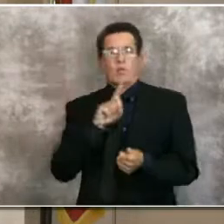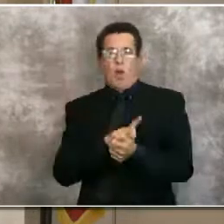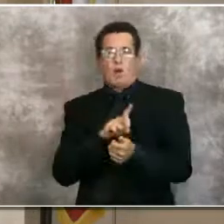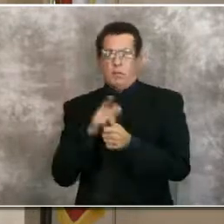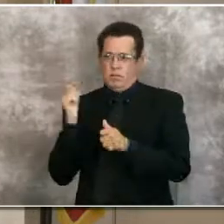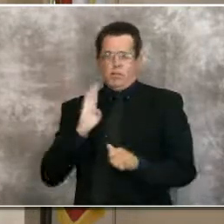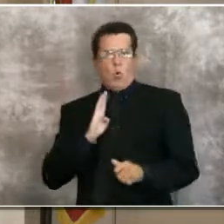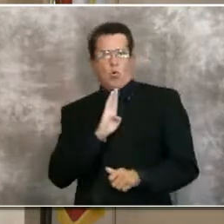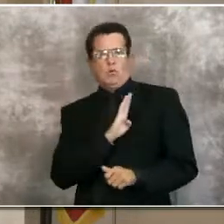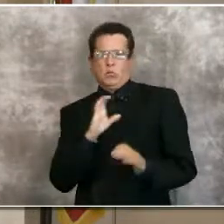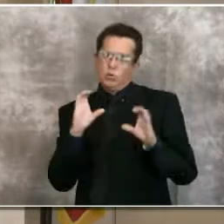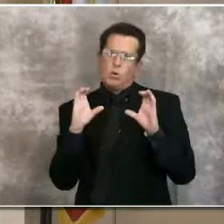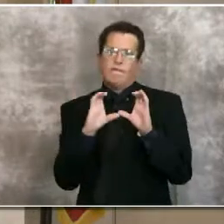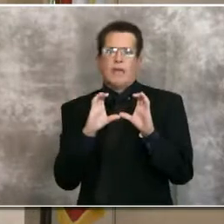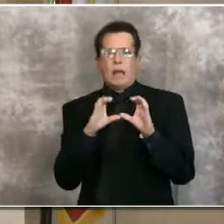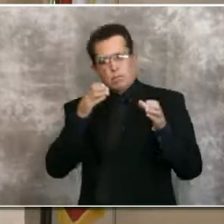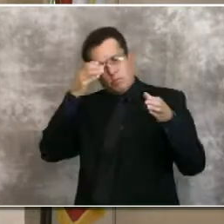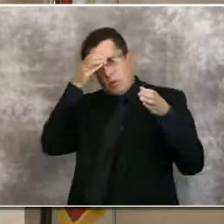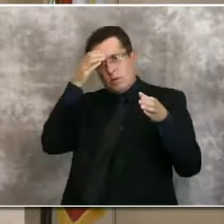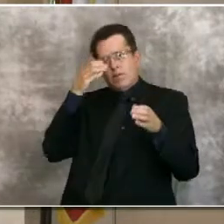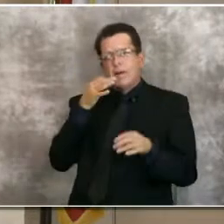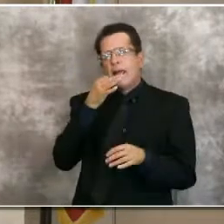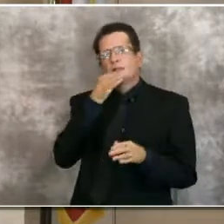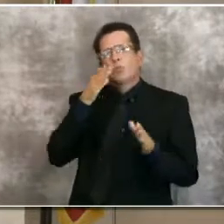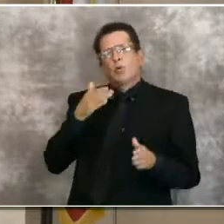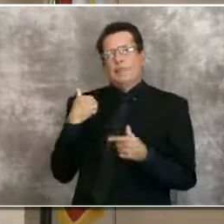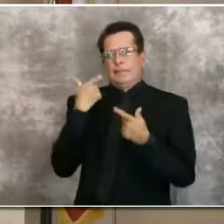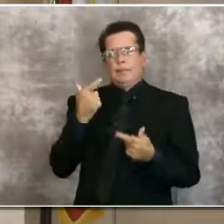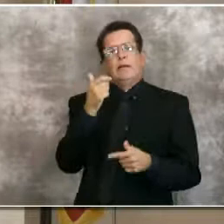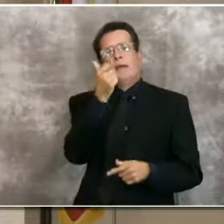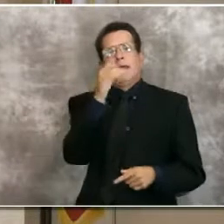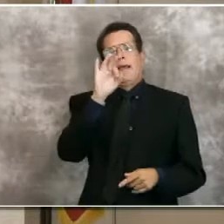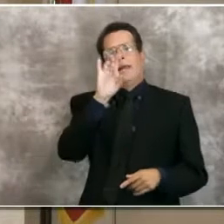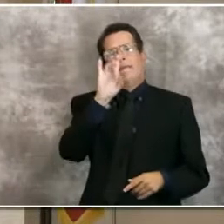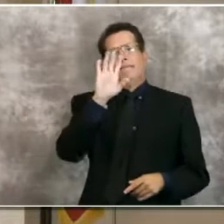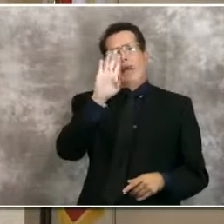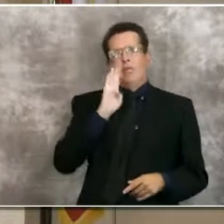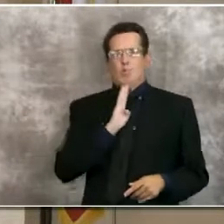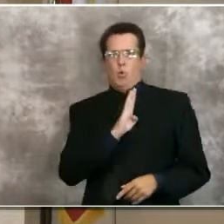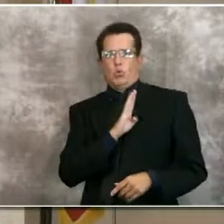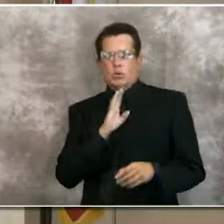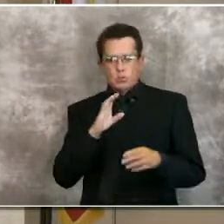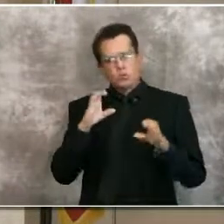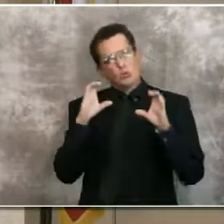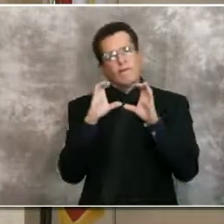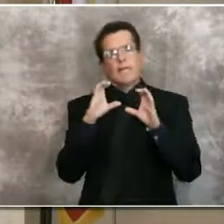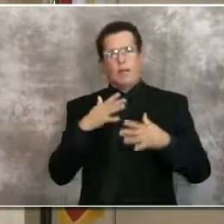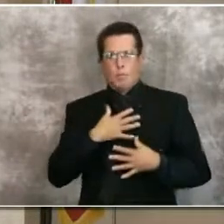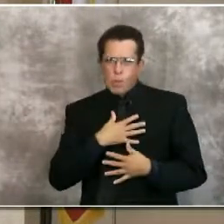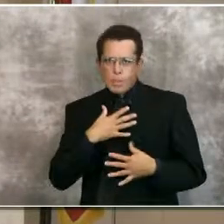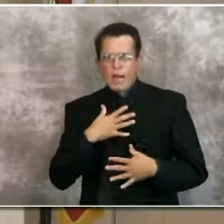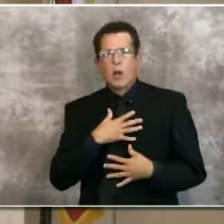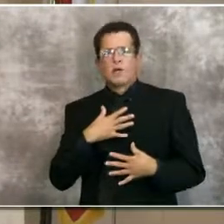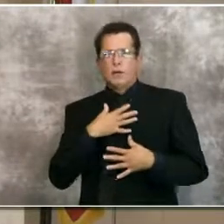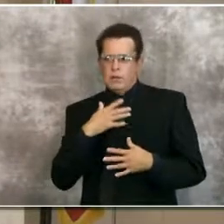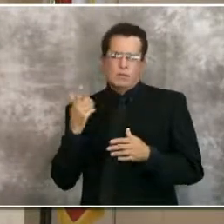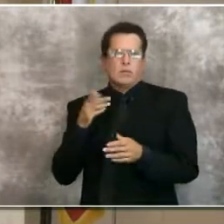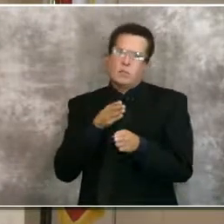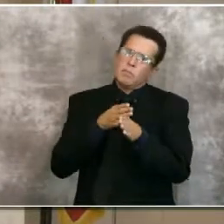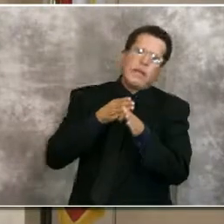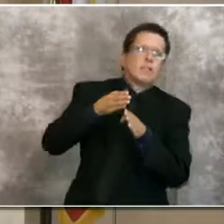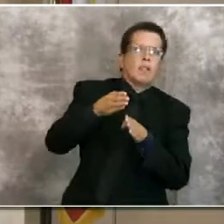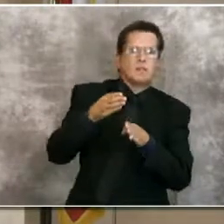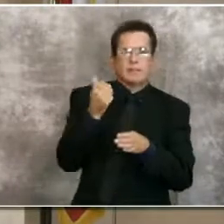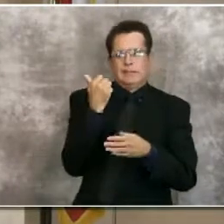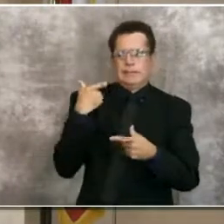board certified in internal medicine since 1985, board certified in pulmonary medicine in